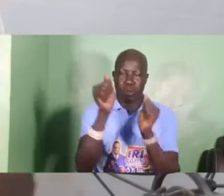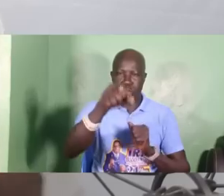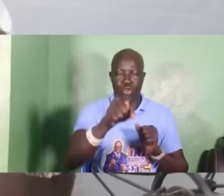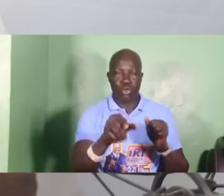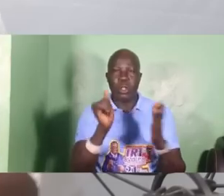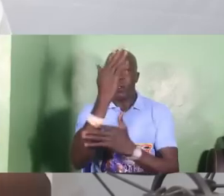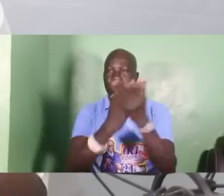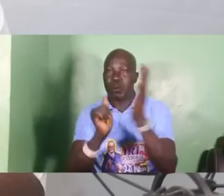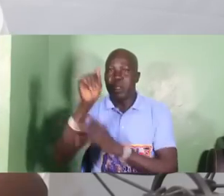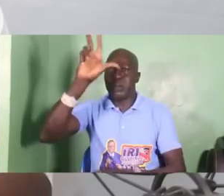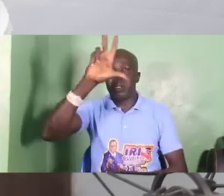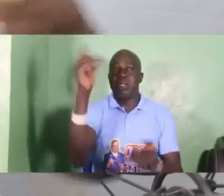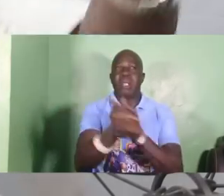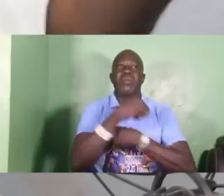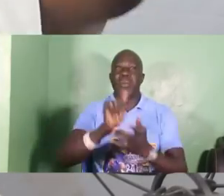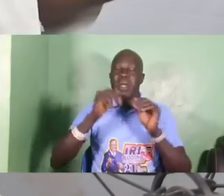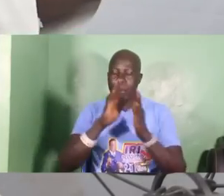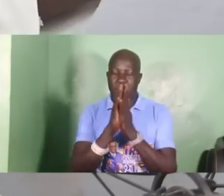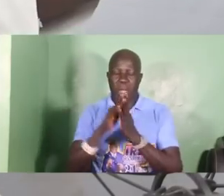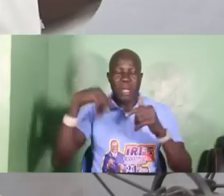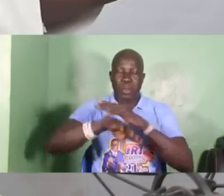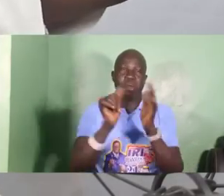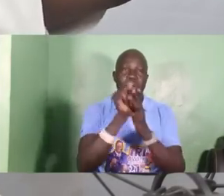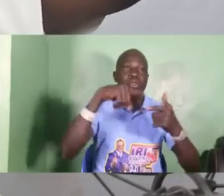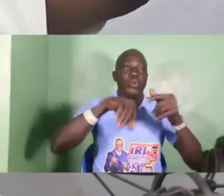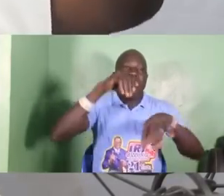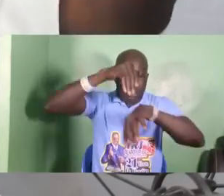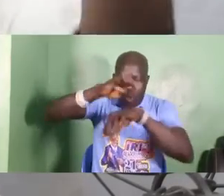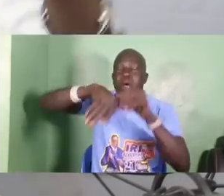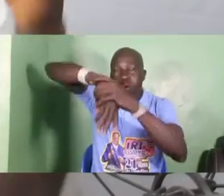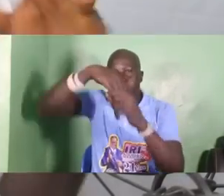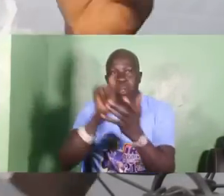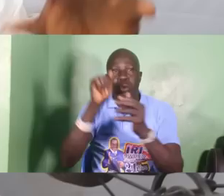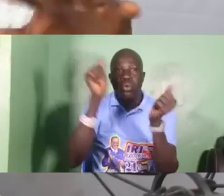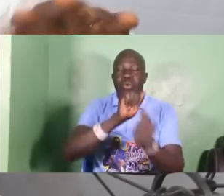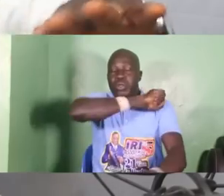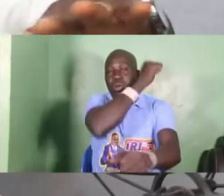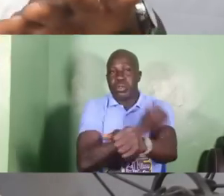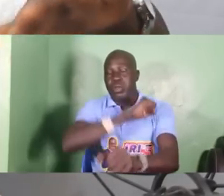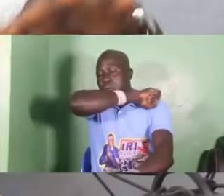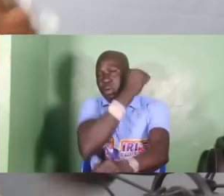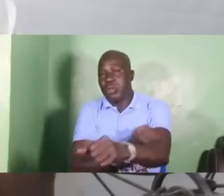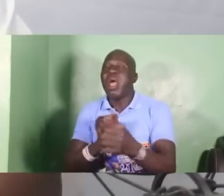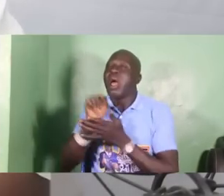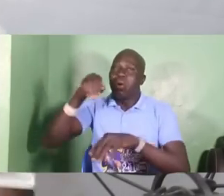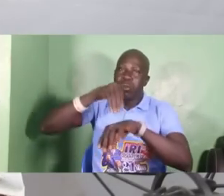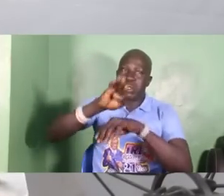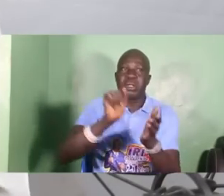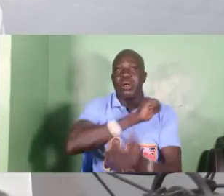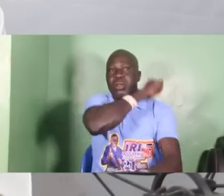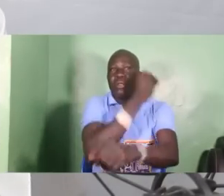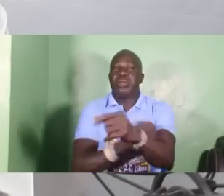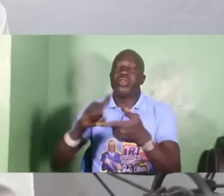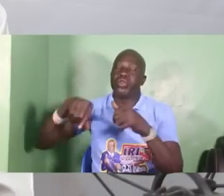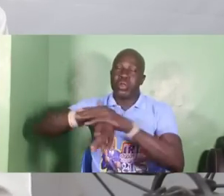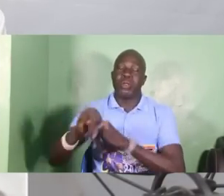with you. This 3 days prayer that the Lord has given us, the authority is coming out with great authority. And going to descend the